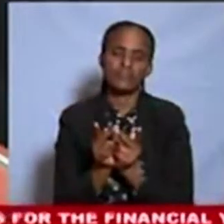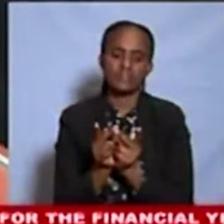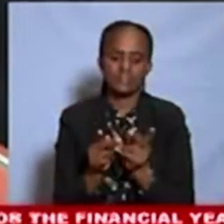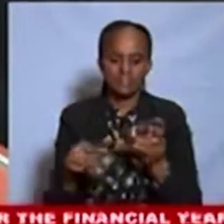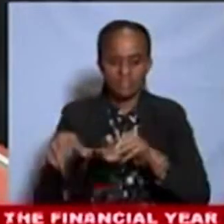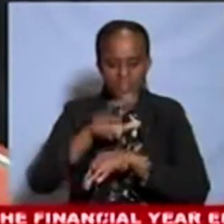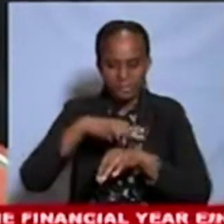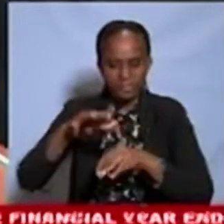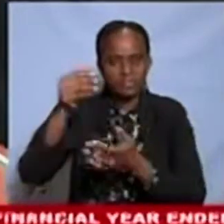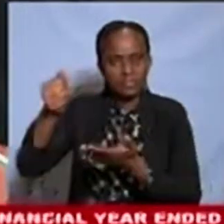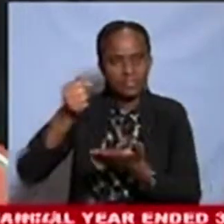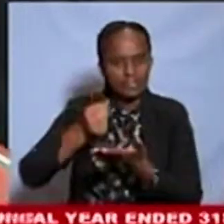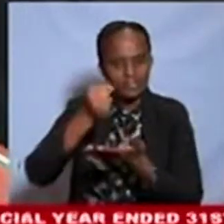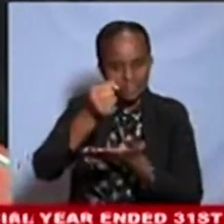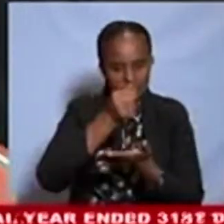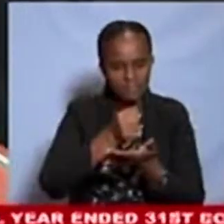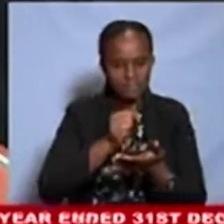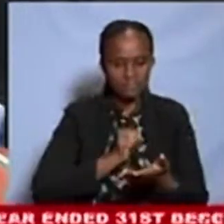Over-employment of staff.